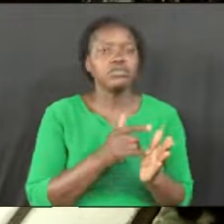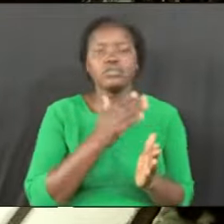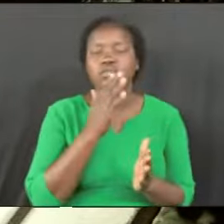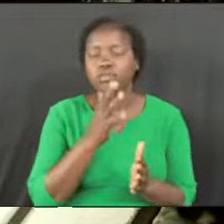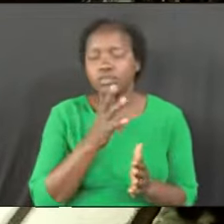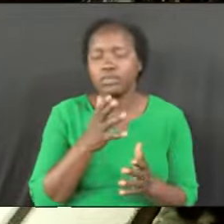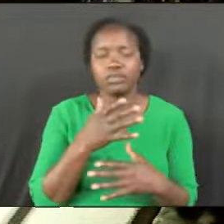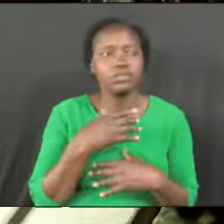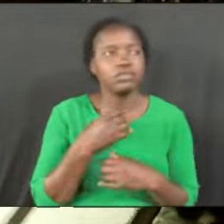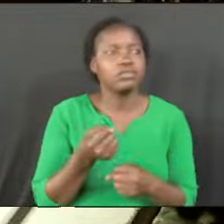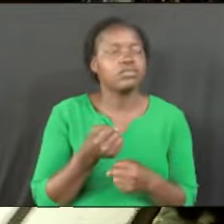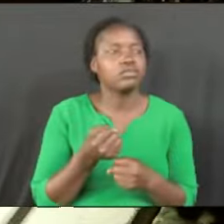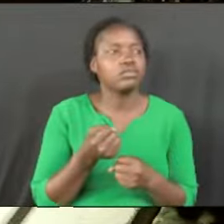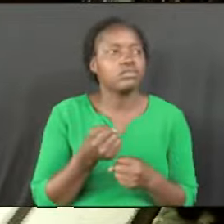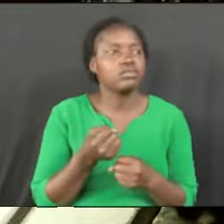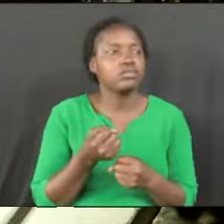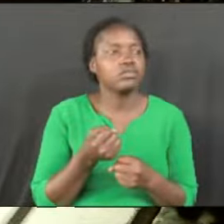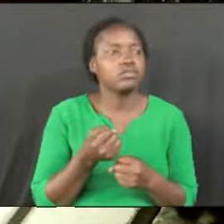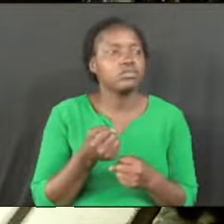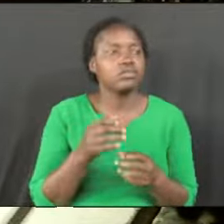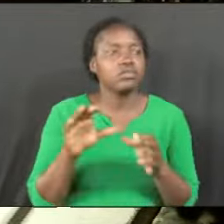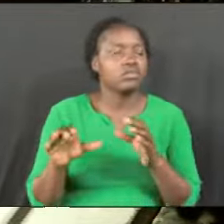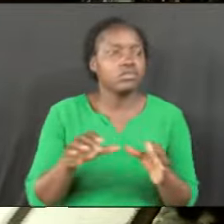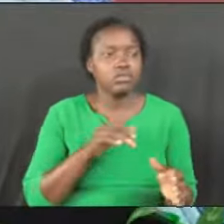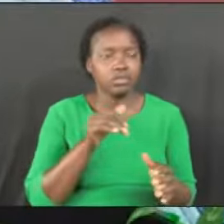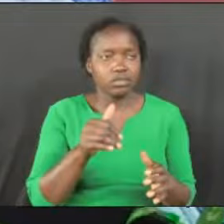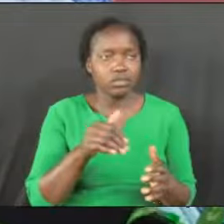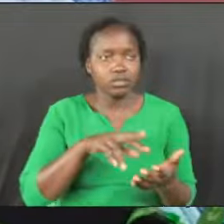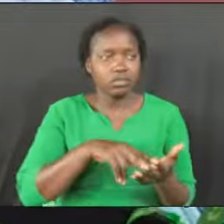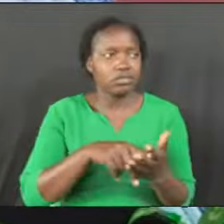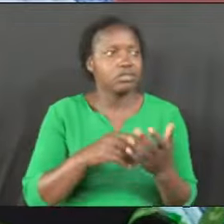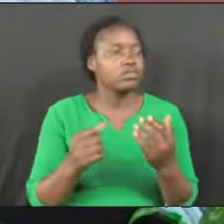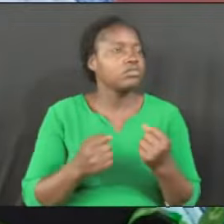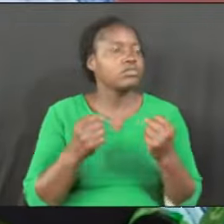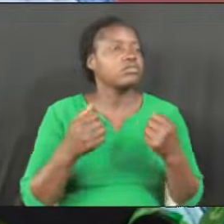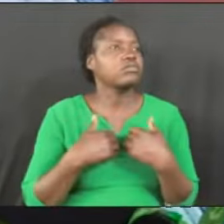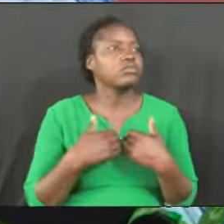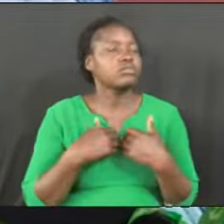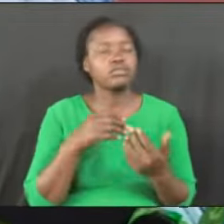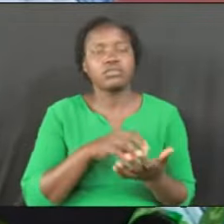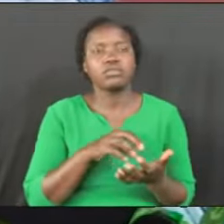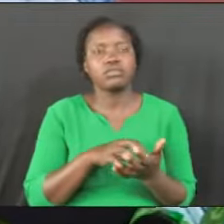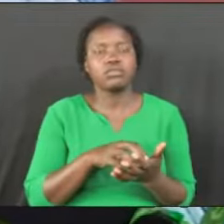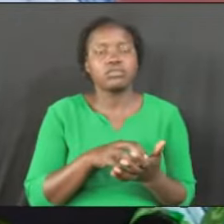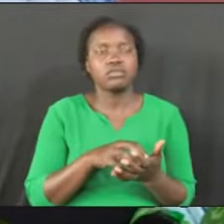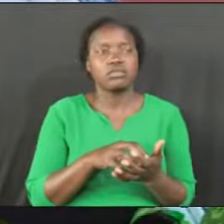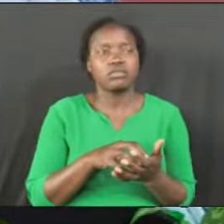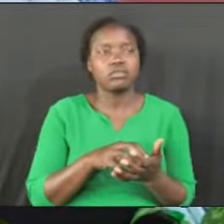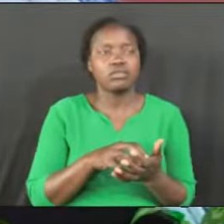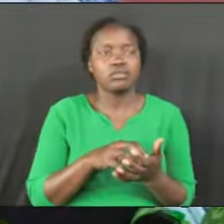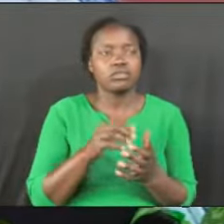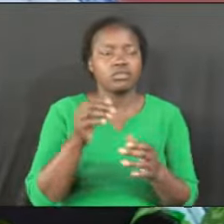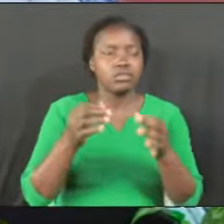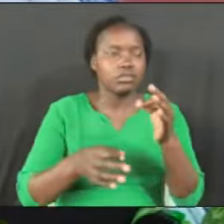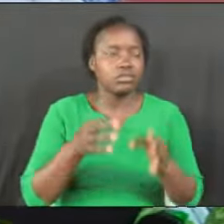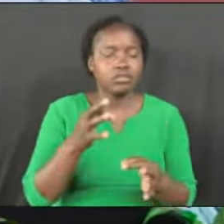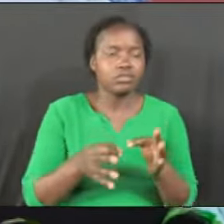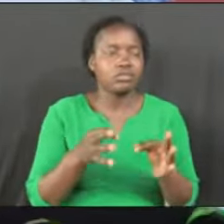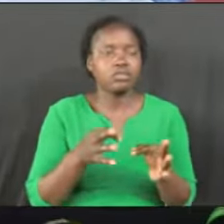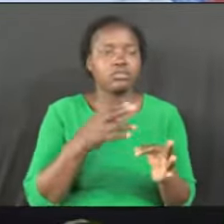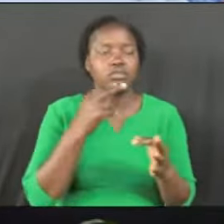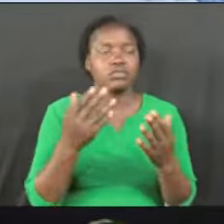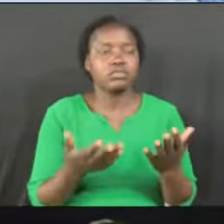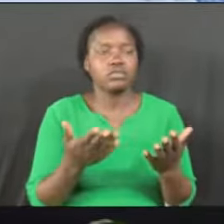board doesn't mean you have power. Your position can cloud your judgment. In fact,